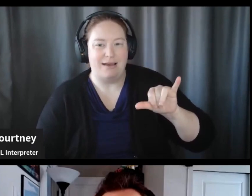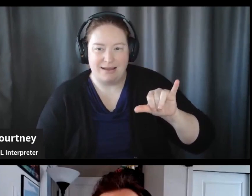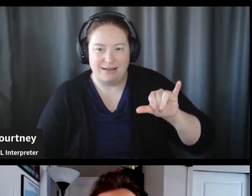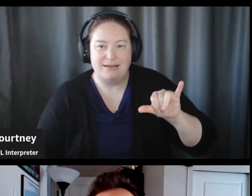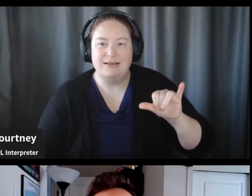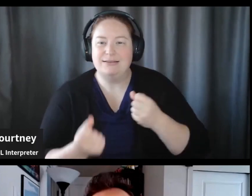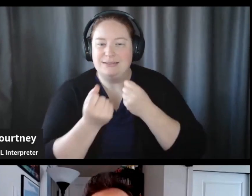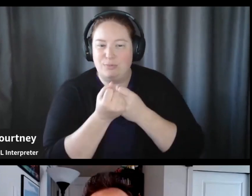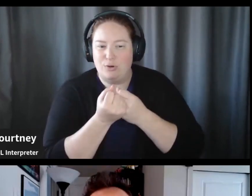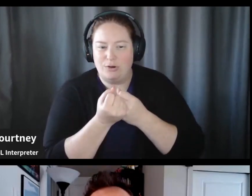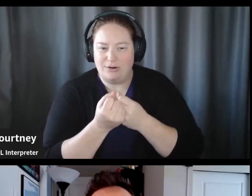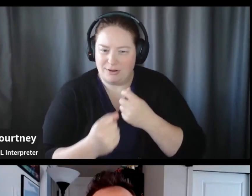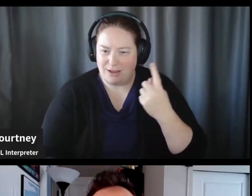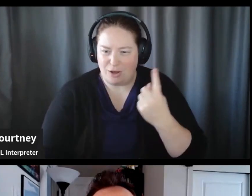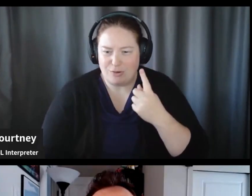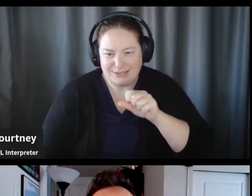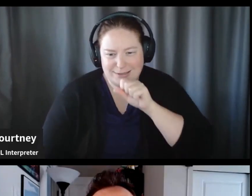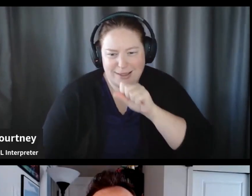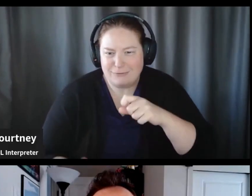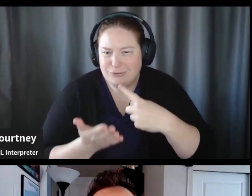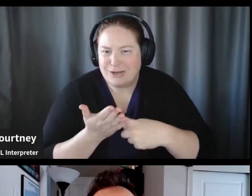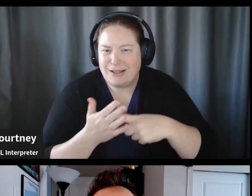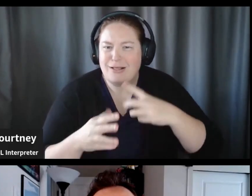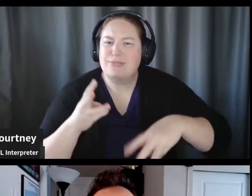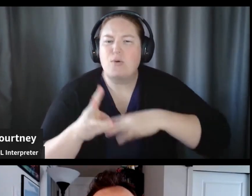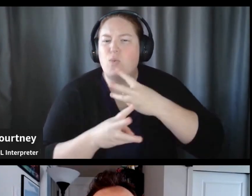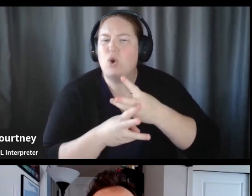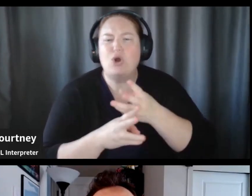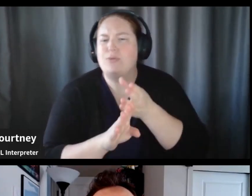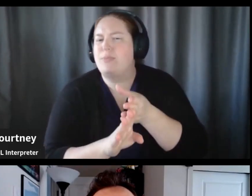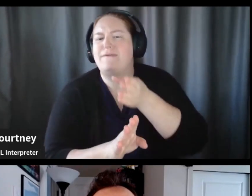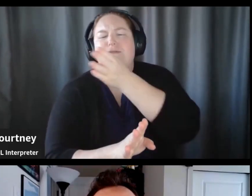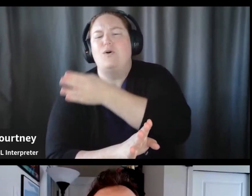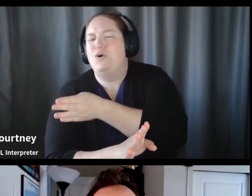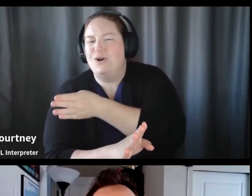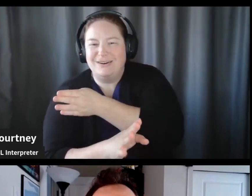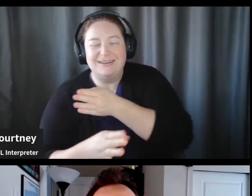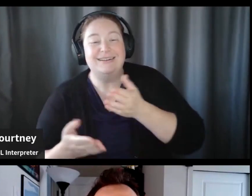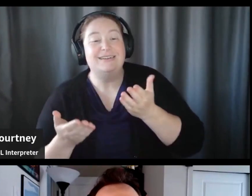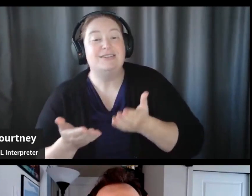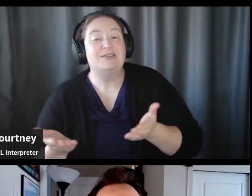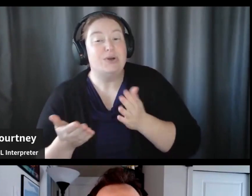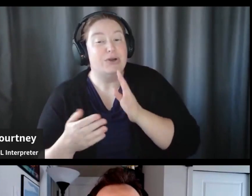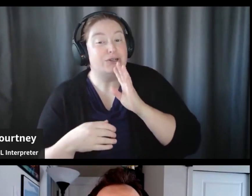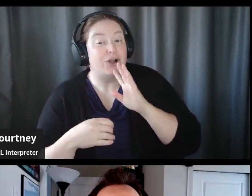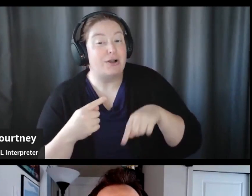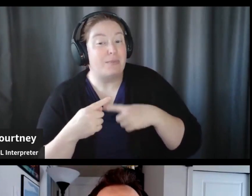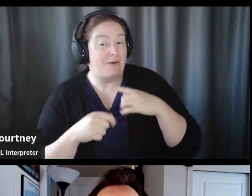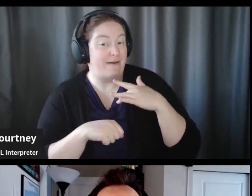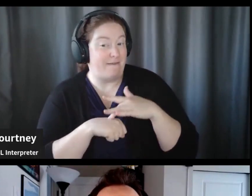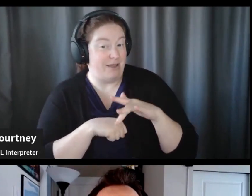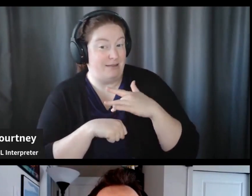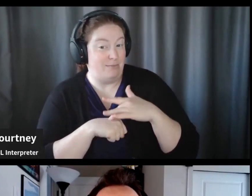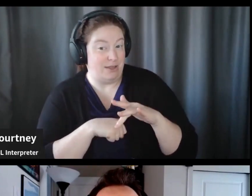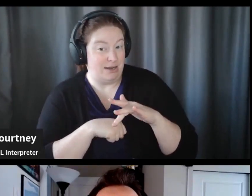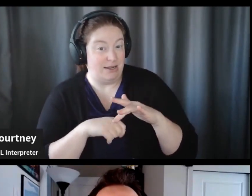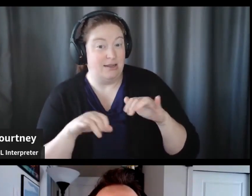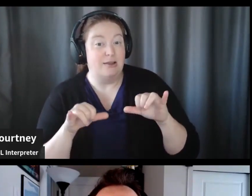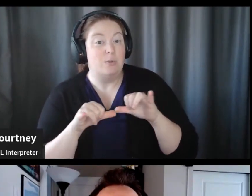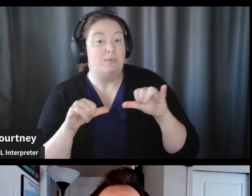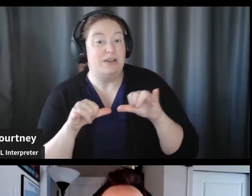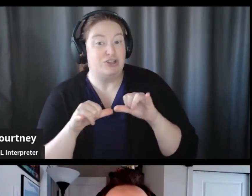talk about what the world was like before. So we're here to talk about availability, right? And we measure that in